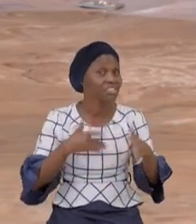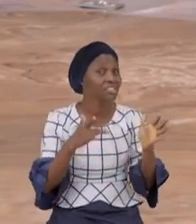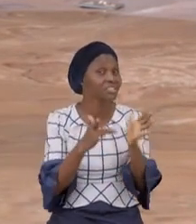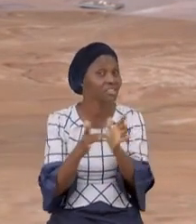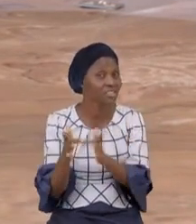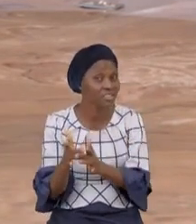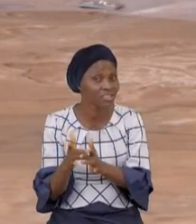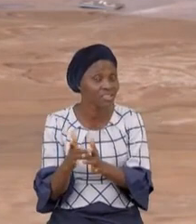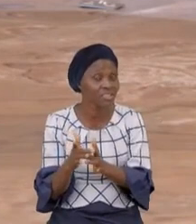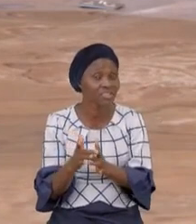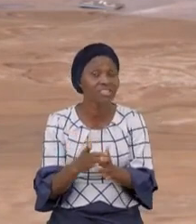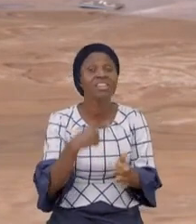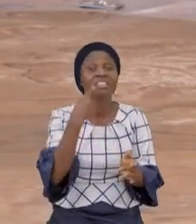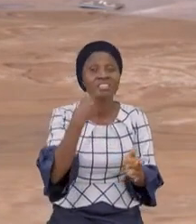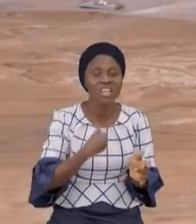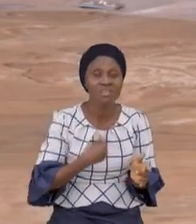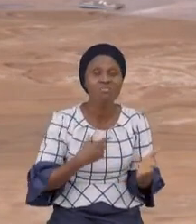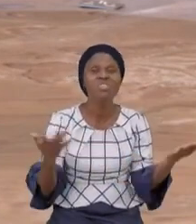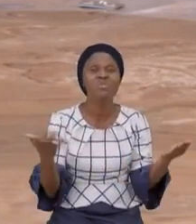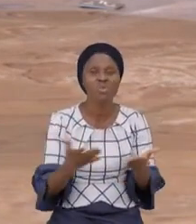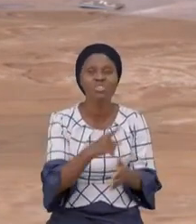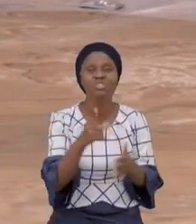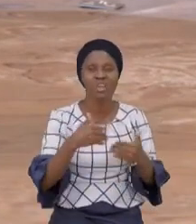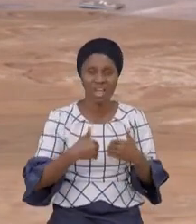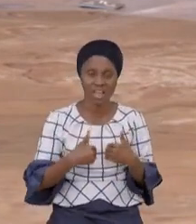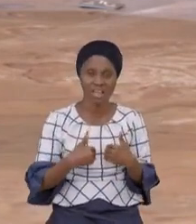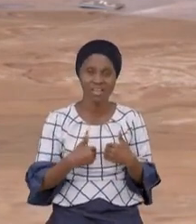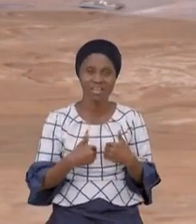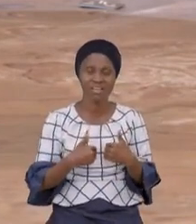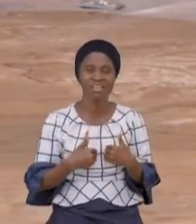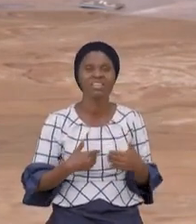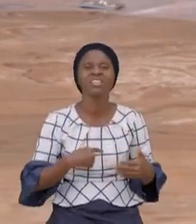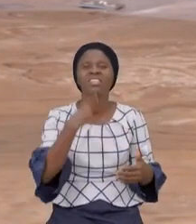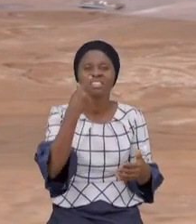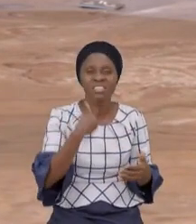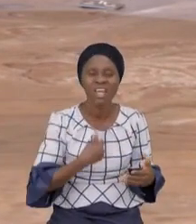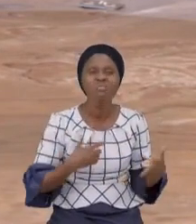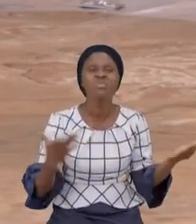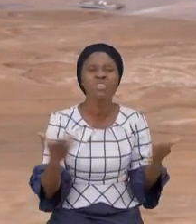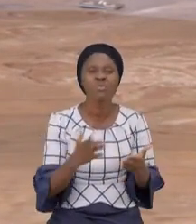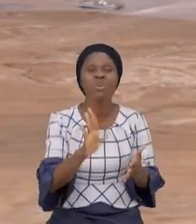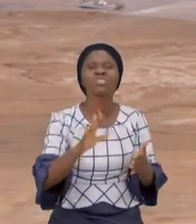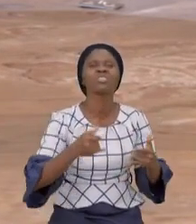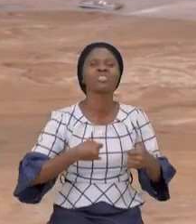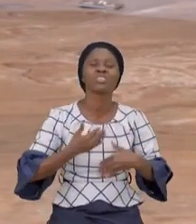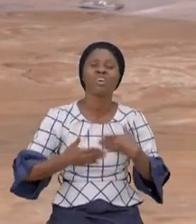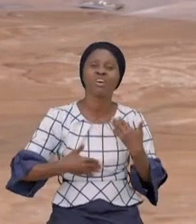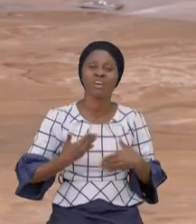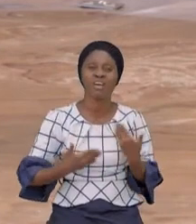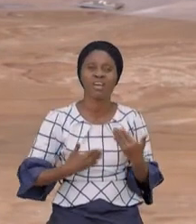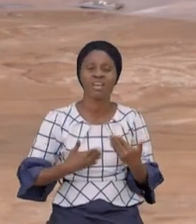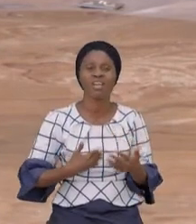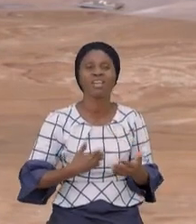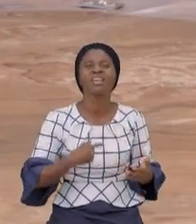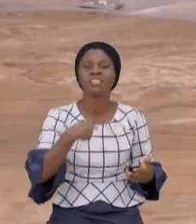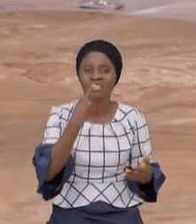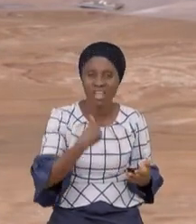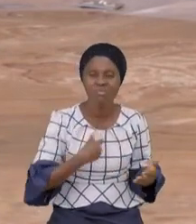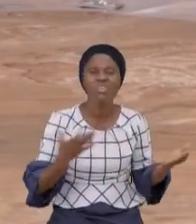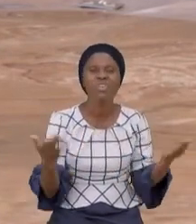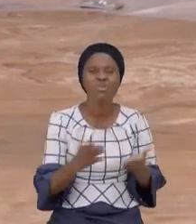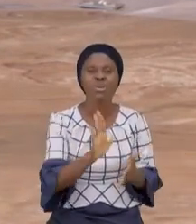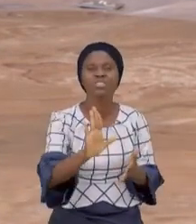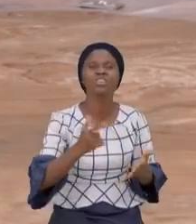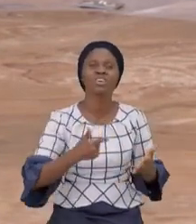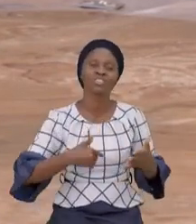have Jesus? Tell me what's your joy. Tell me what's your joy. Tell